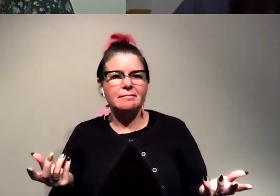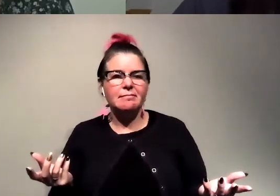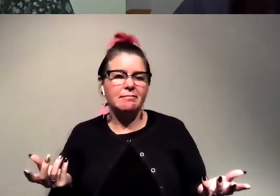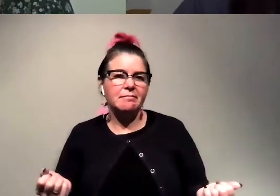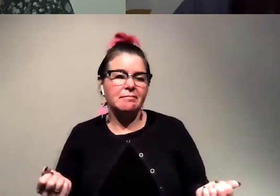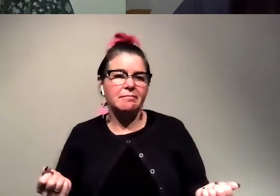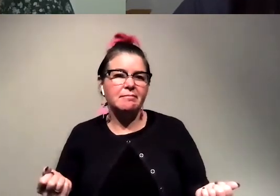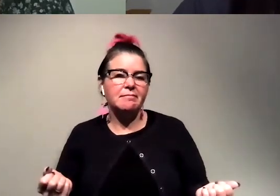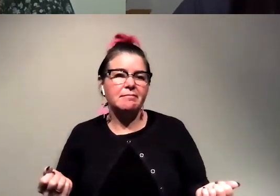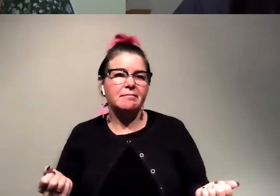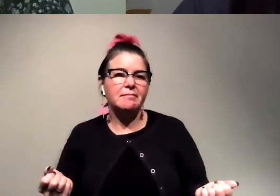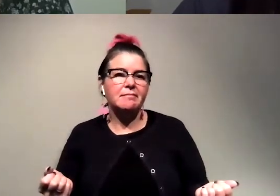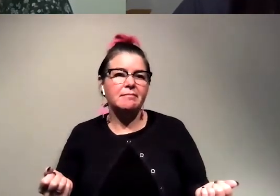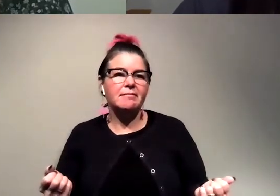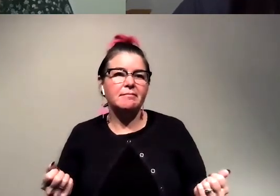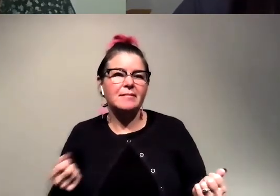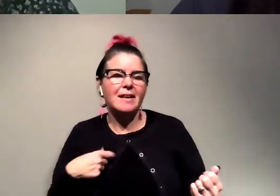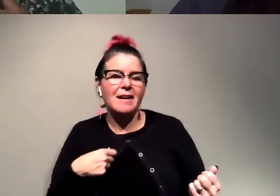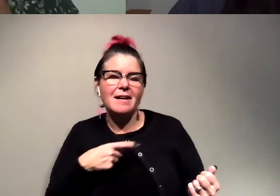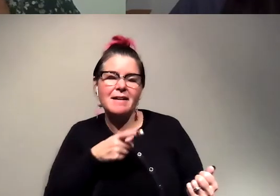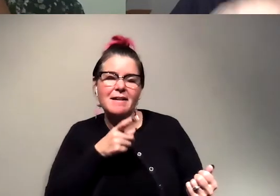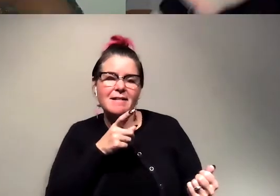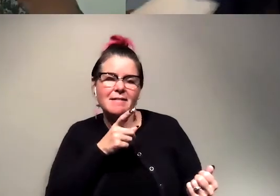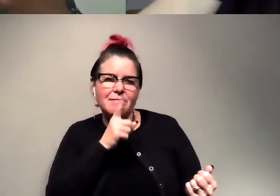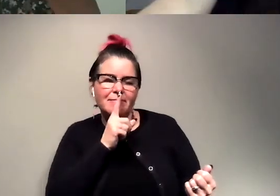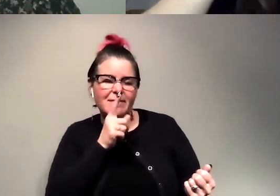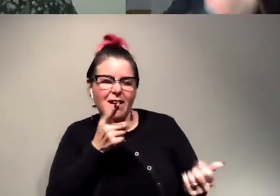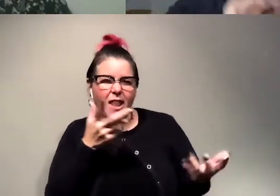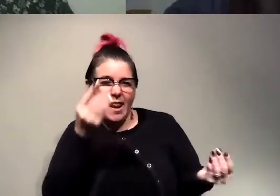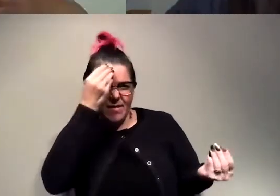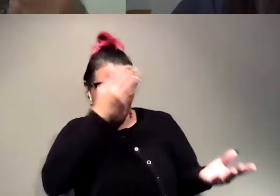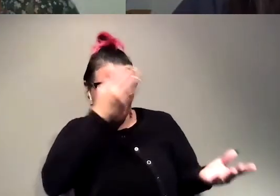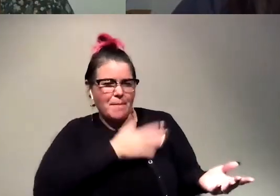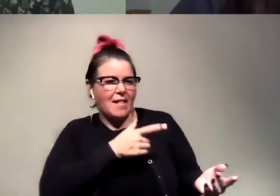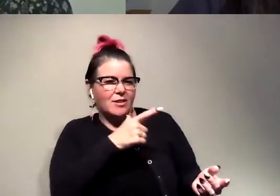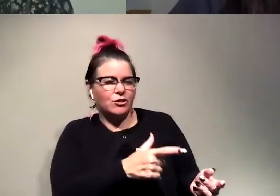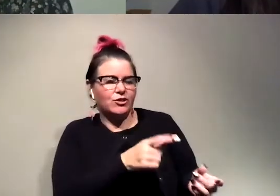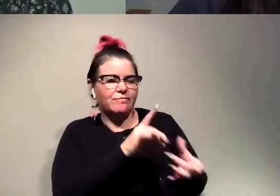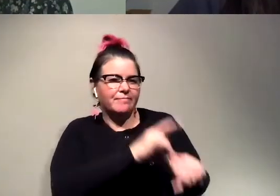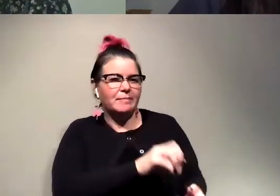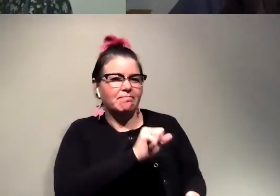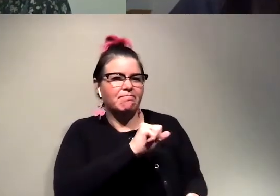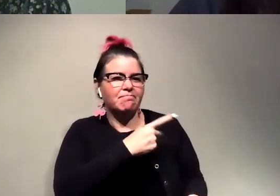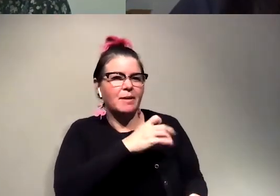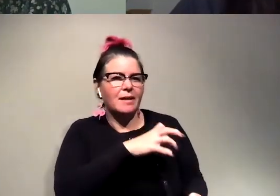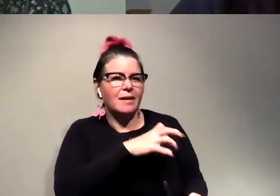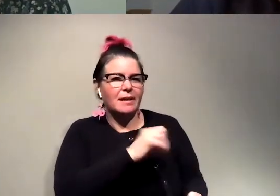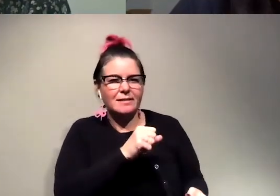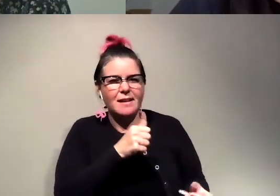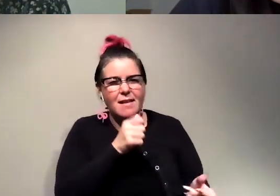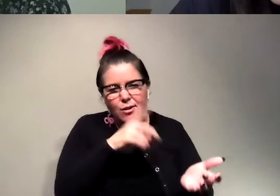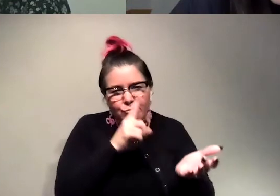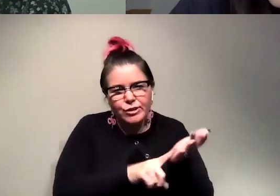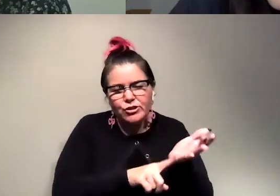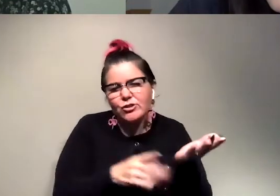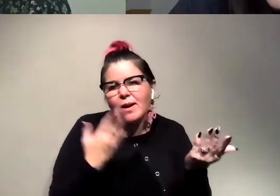a lot of information about the spikes on my lizards, and I've never read a lot about that. Yeah,